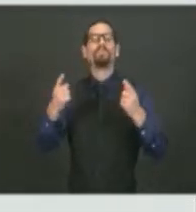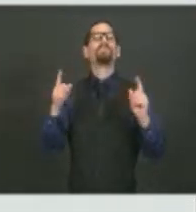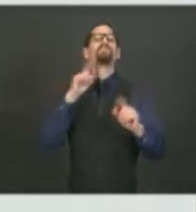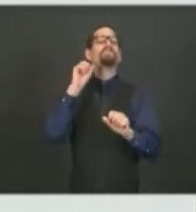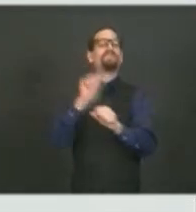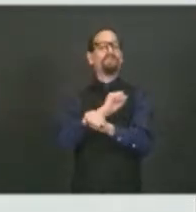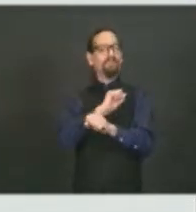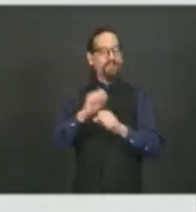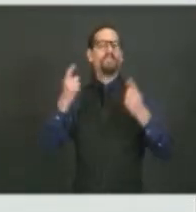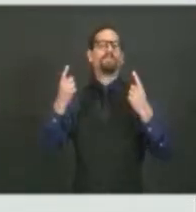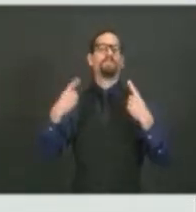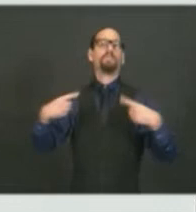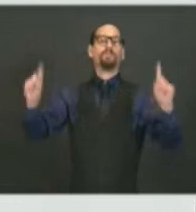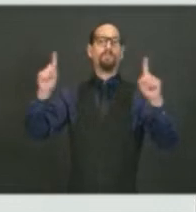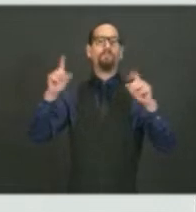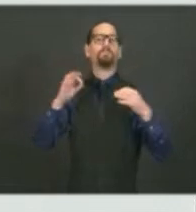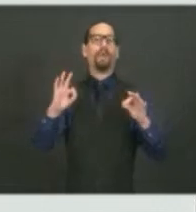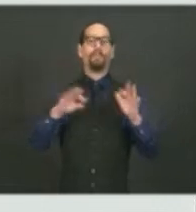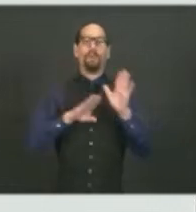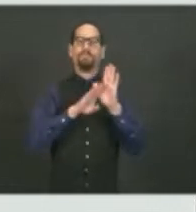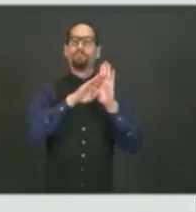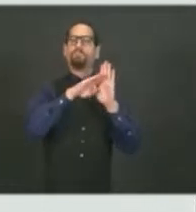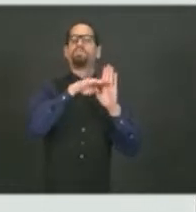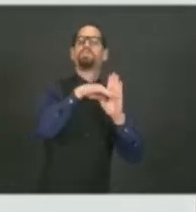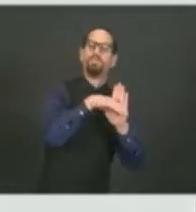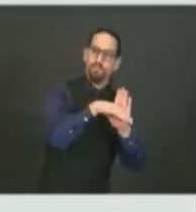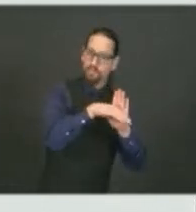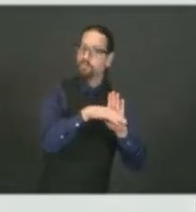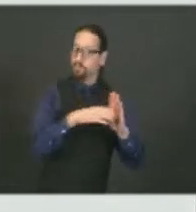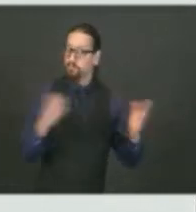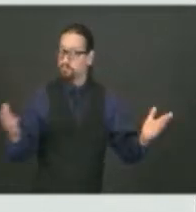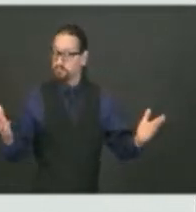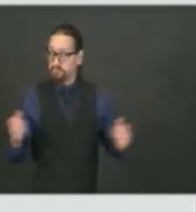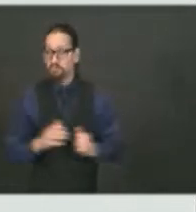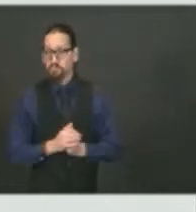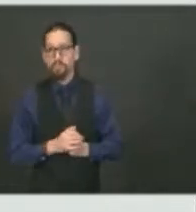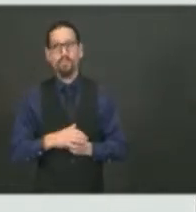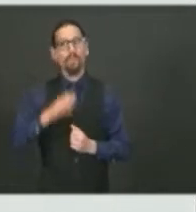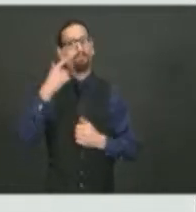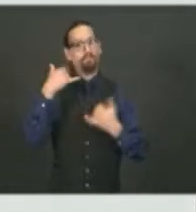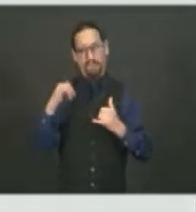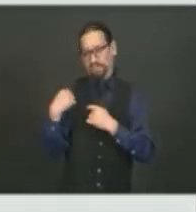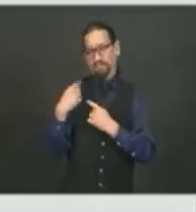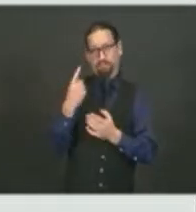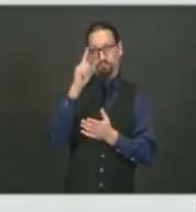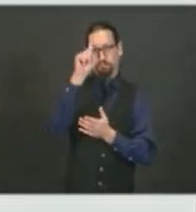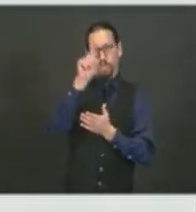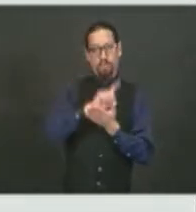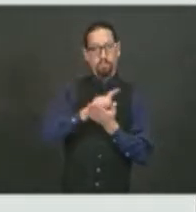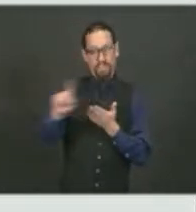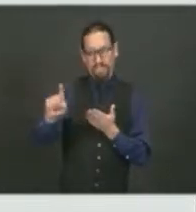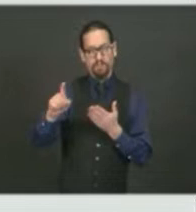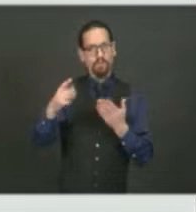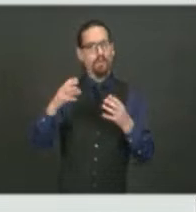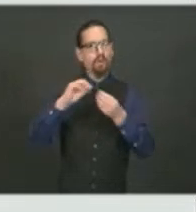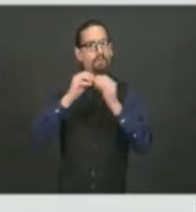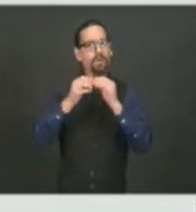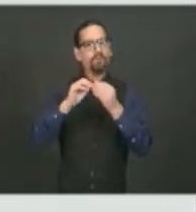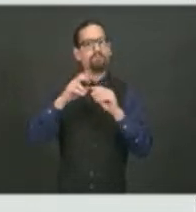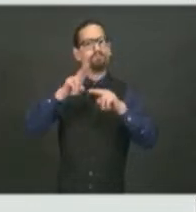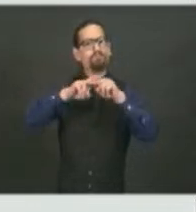And so now that we are more than a week into sustained decreases in percent positivity, and we're seeing